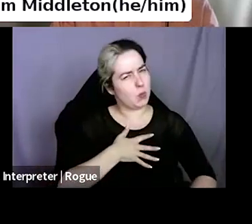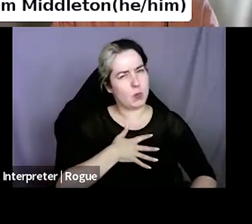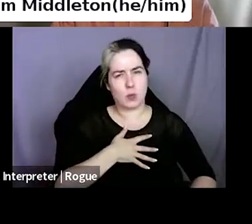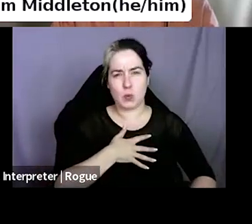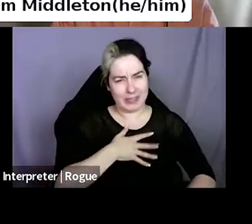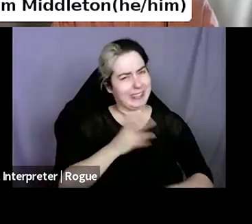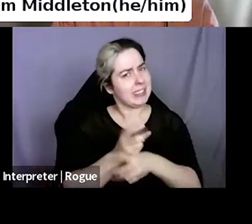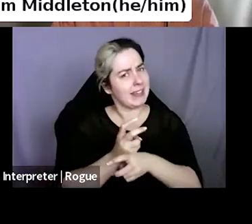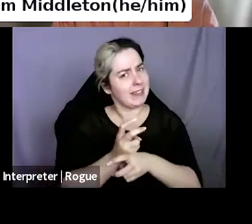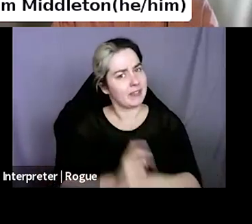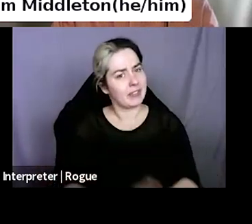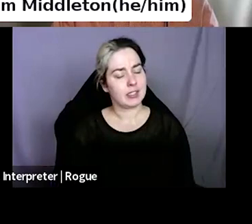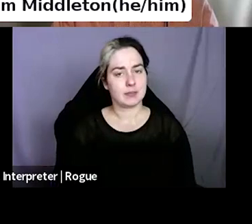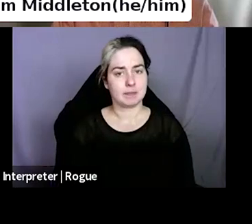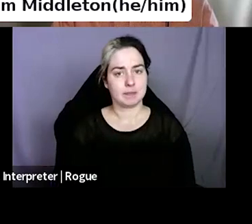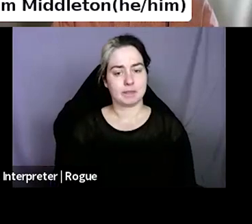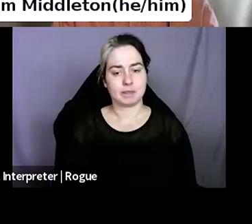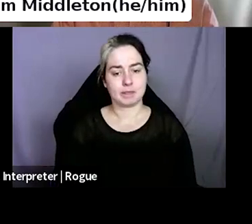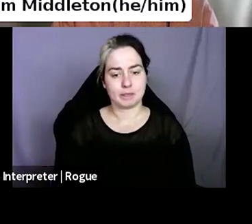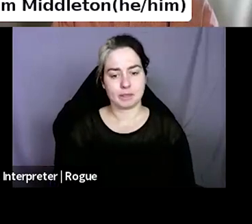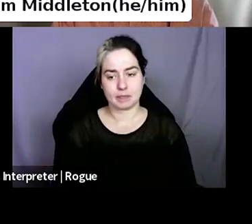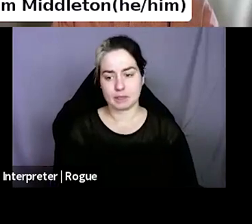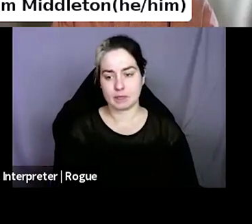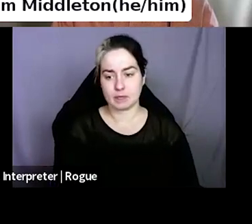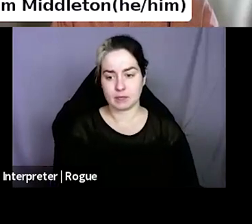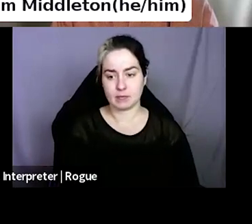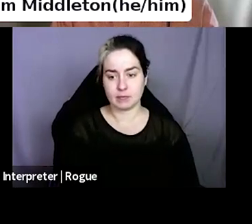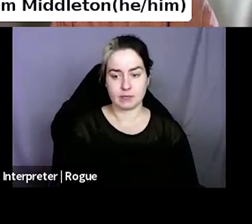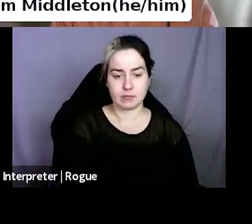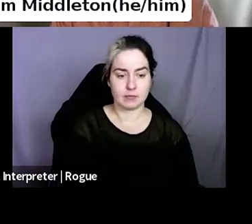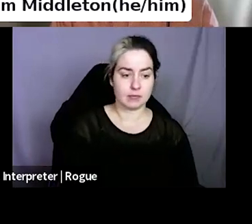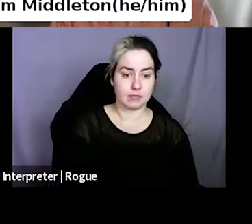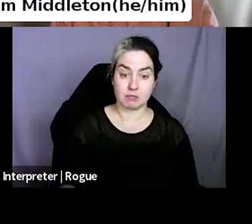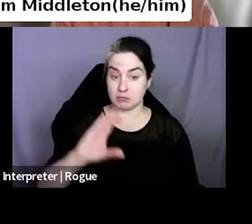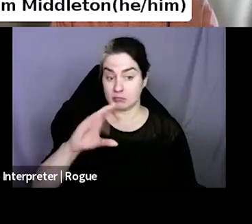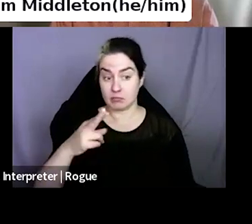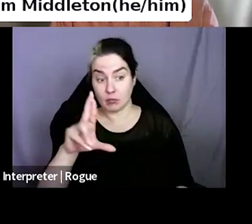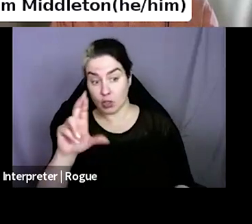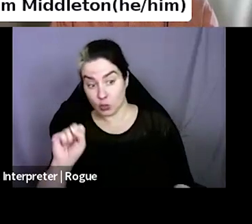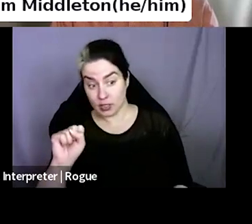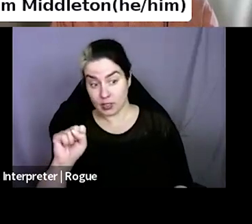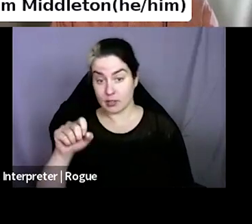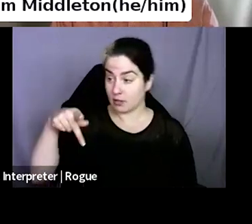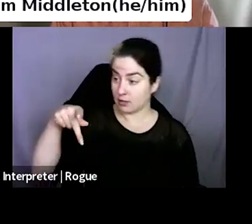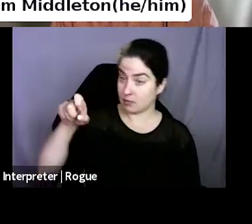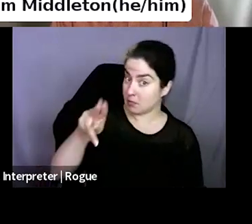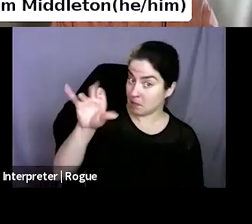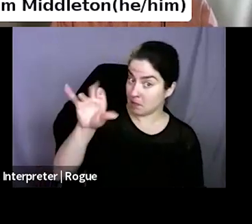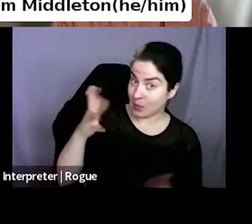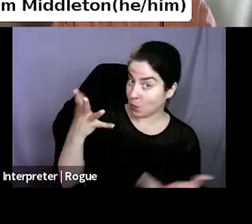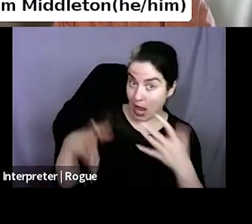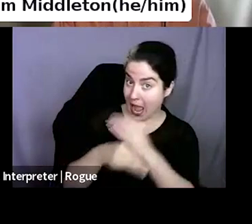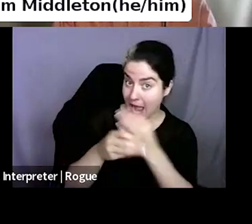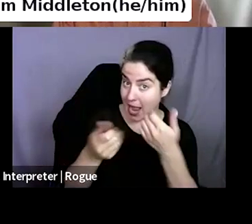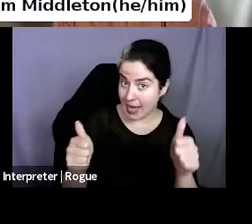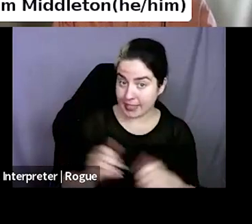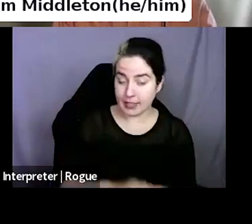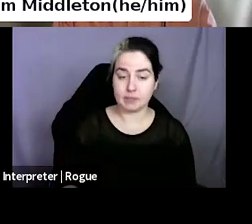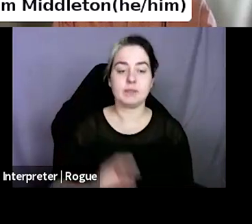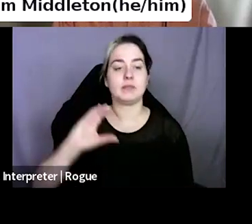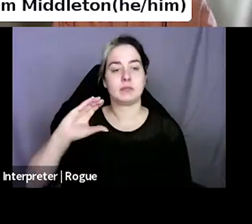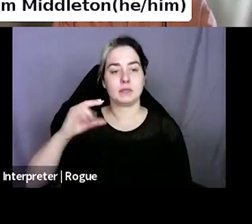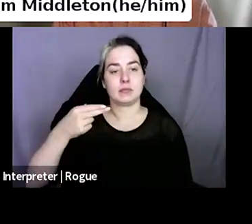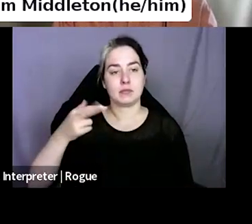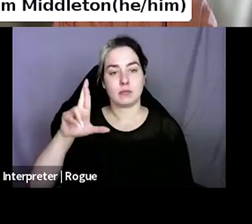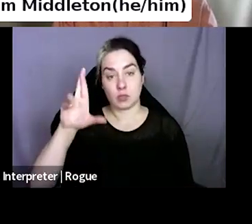Chris or Penny, want to add anything here? Um, yeah, I mean, like I, I will